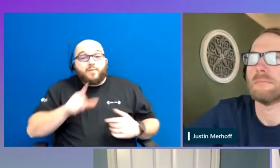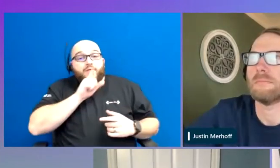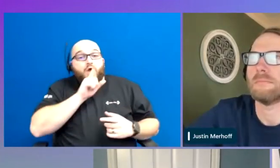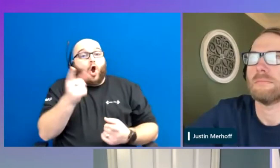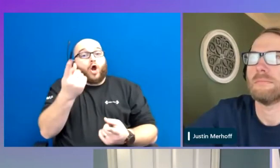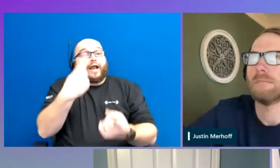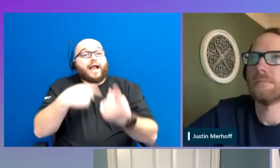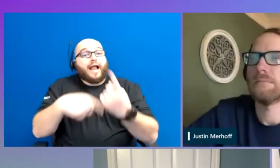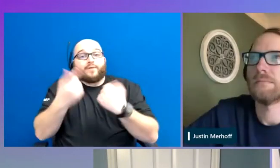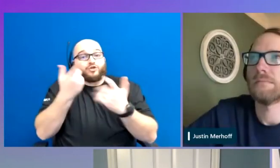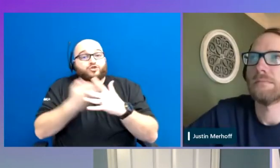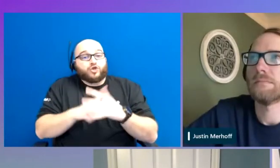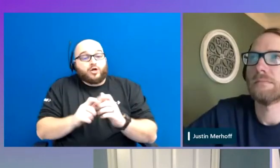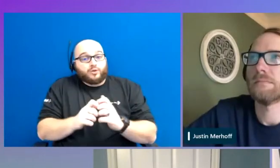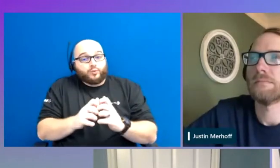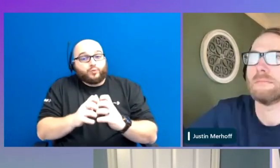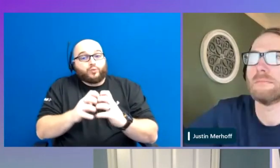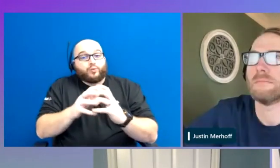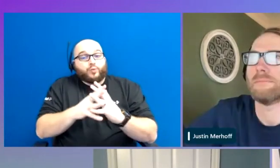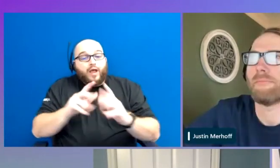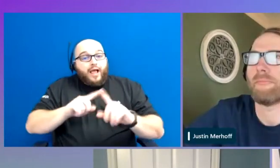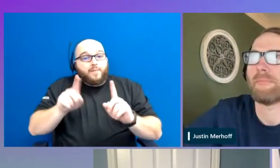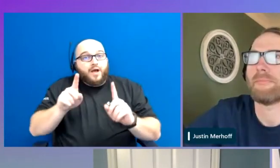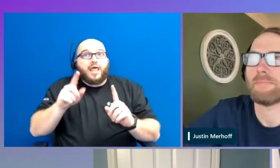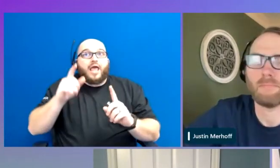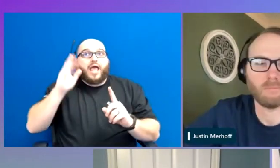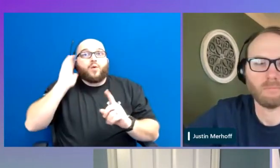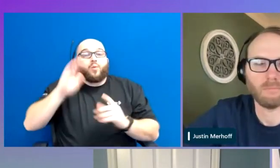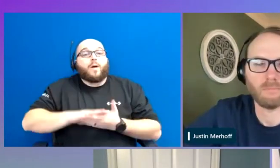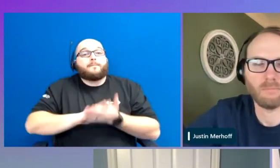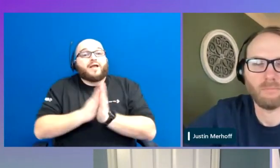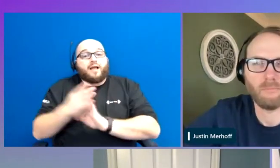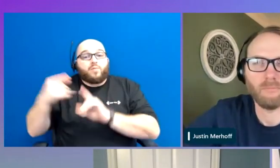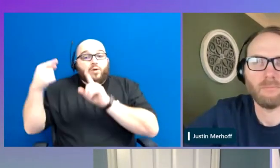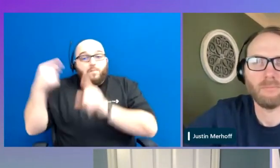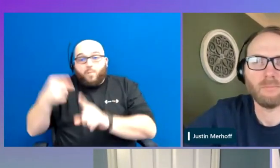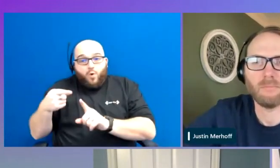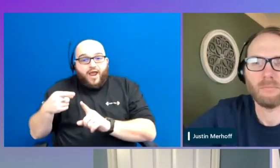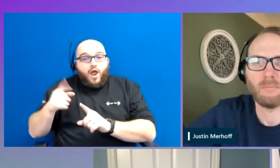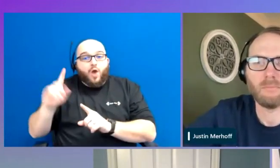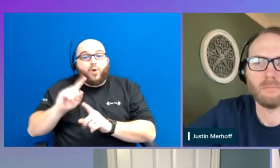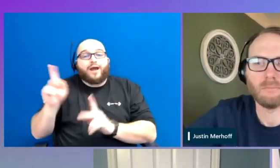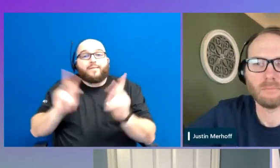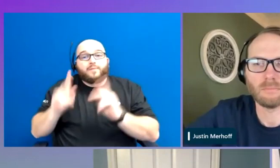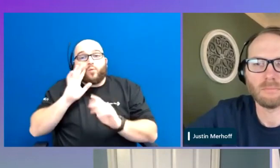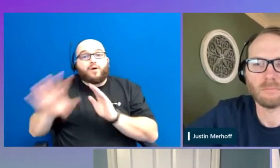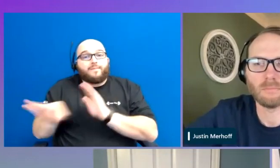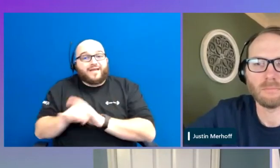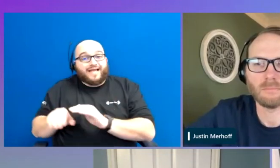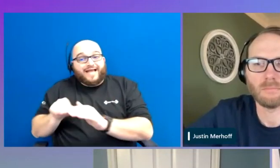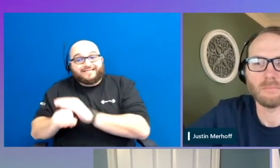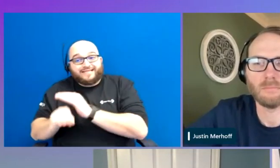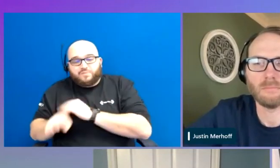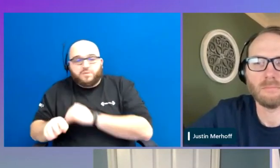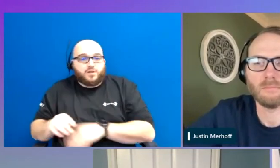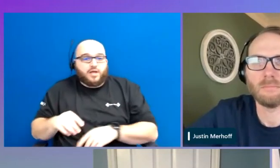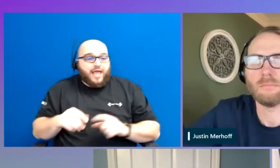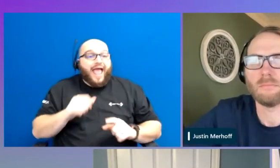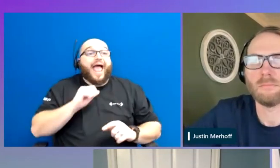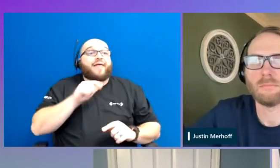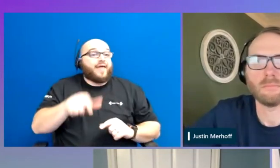point, it's going to be the case where companies are just going to choose the accessible tools over the ones that are not accessible.